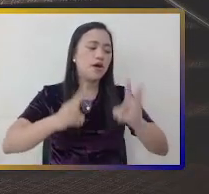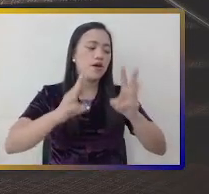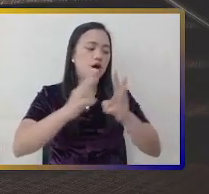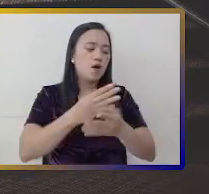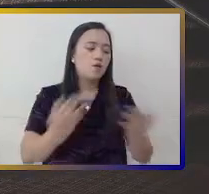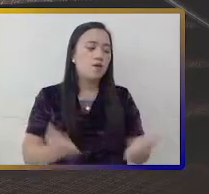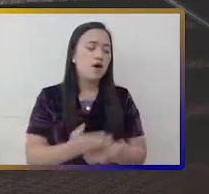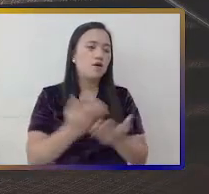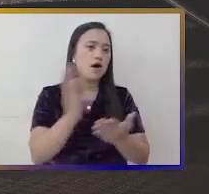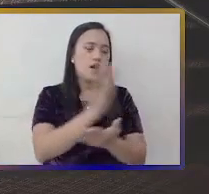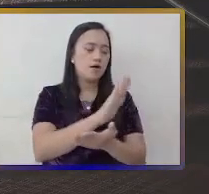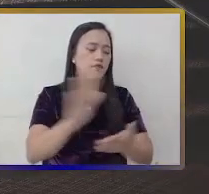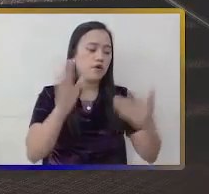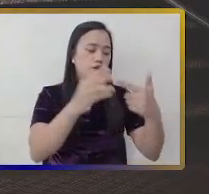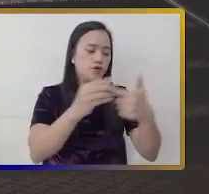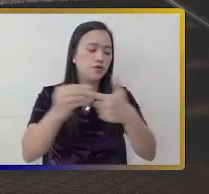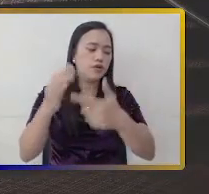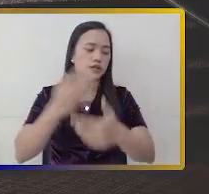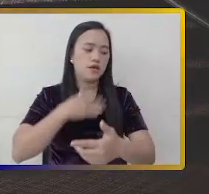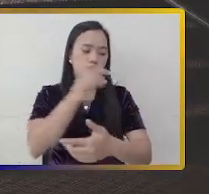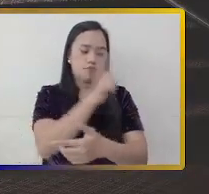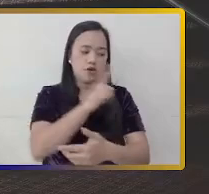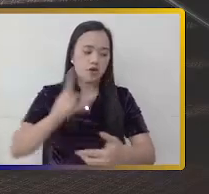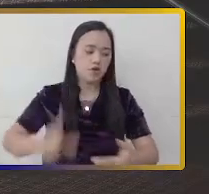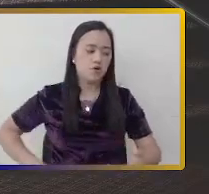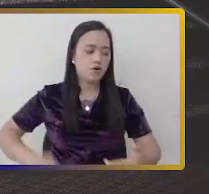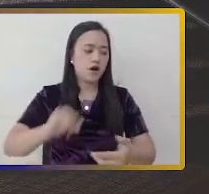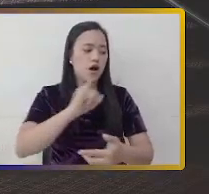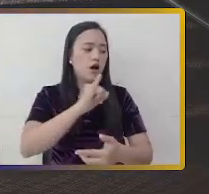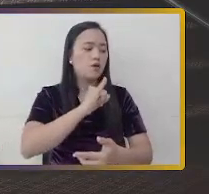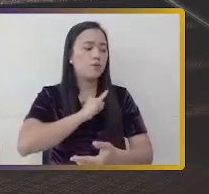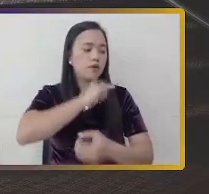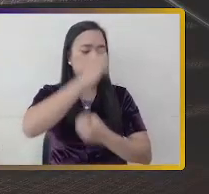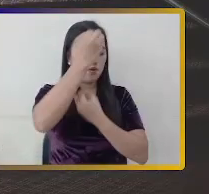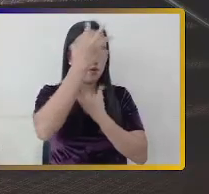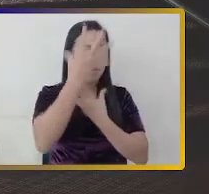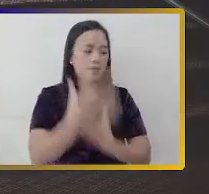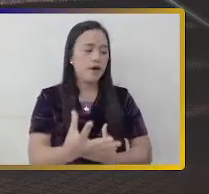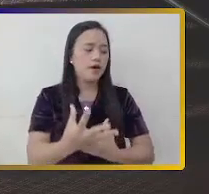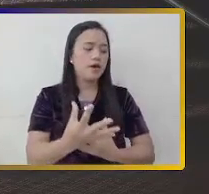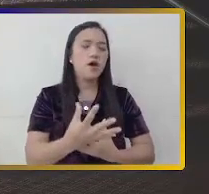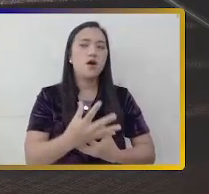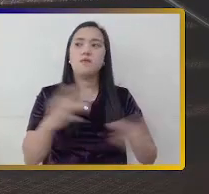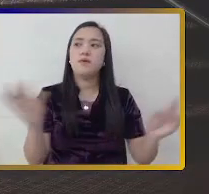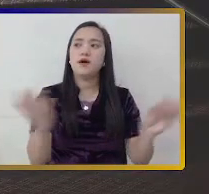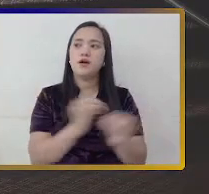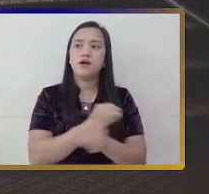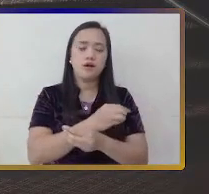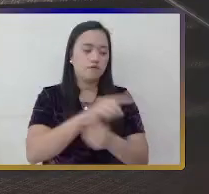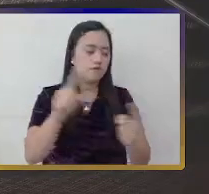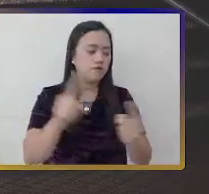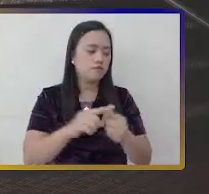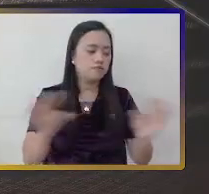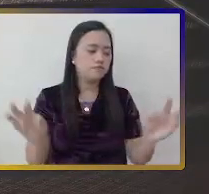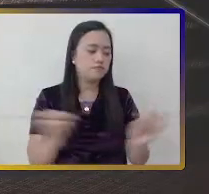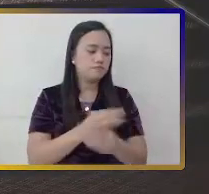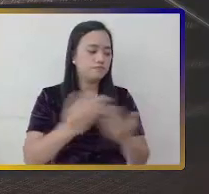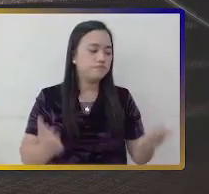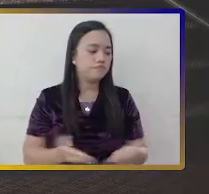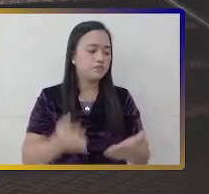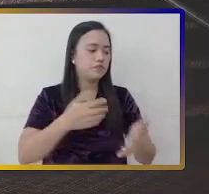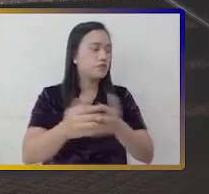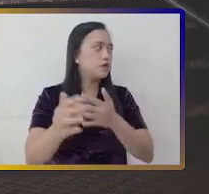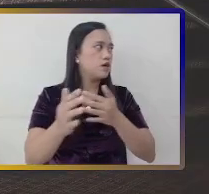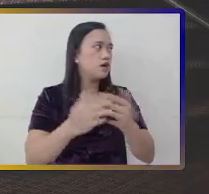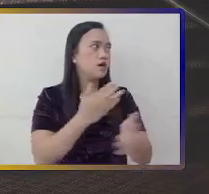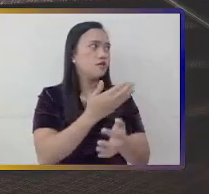way. Wherever you lead me, Lord, I will obey. Whenever,